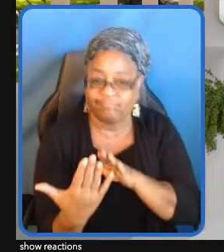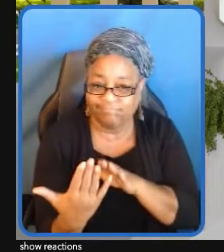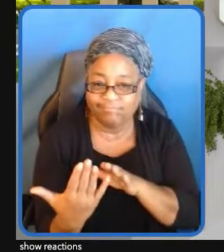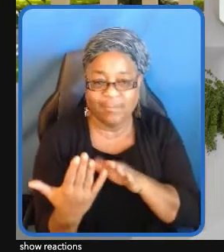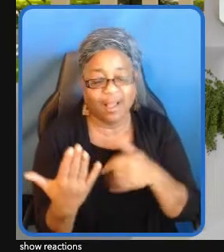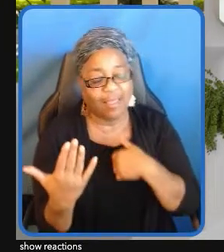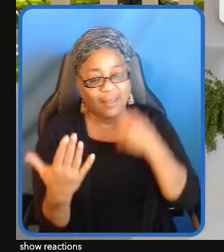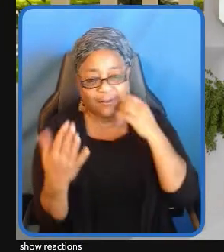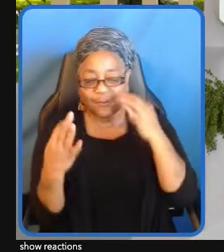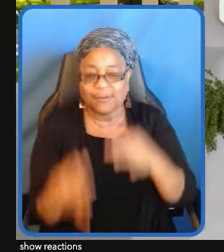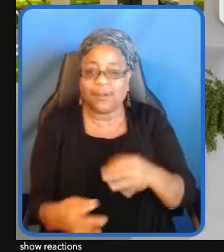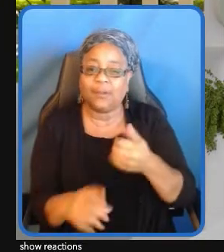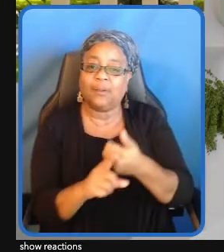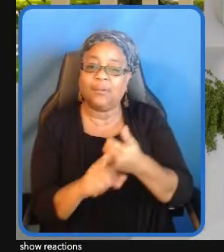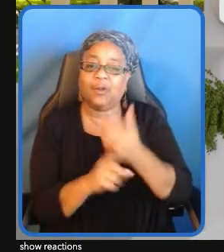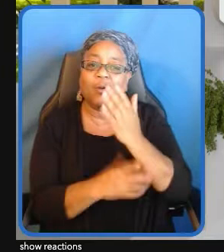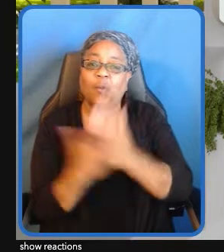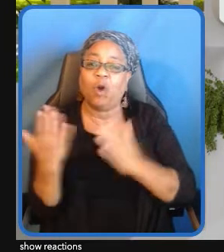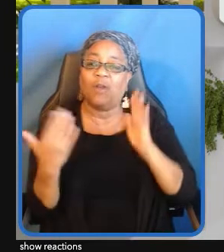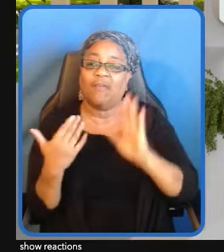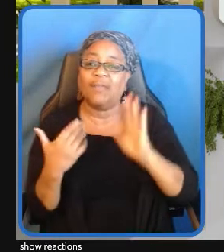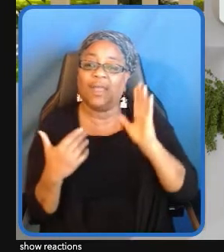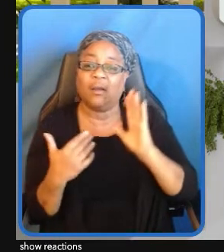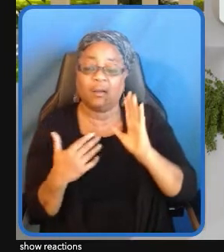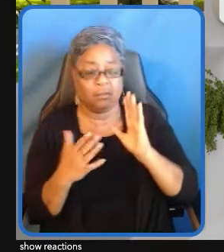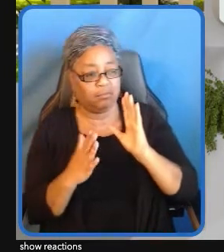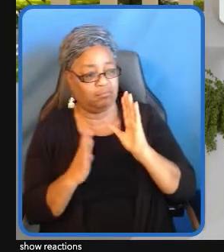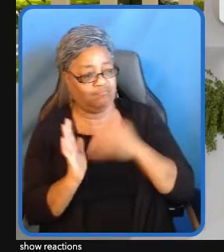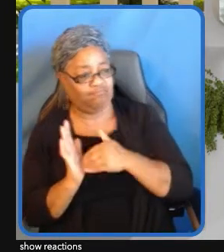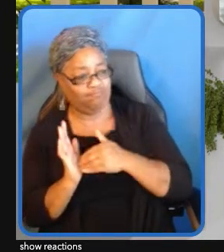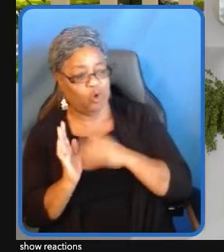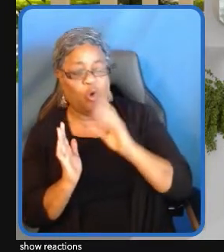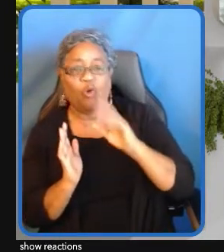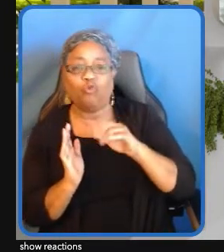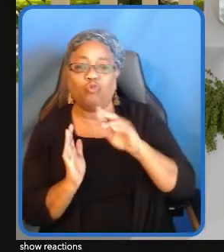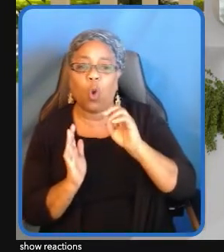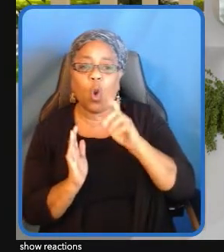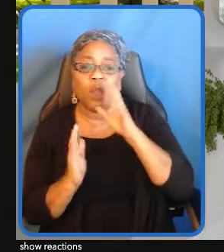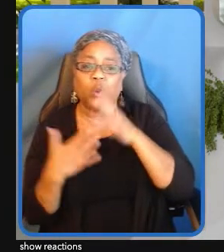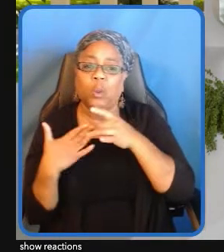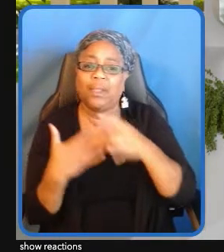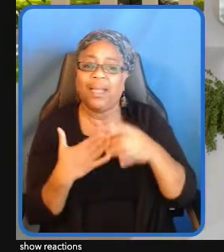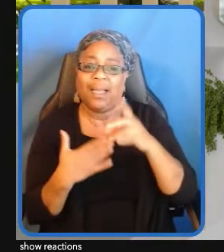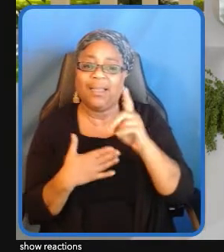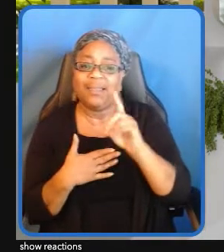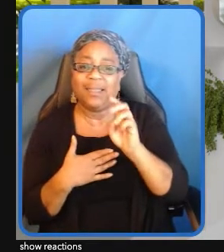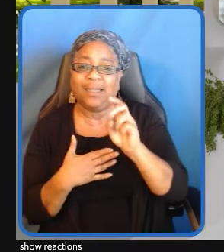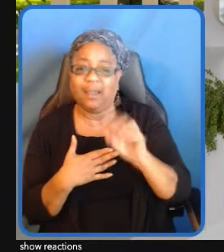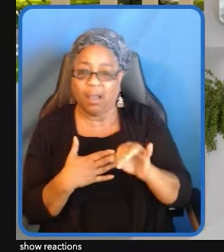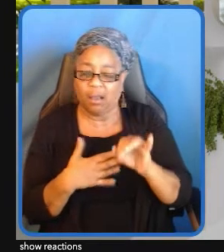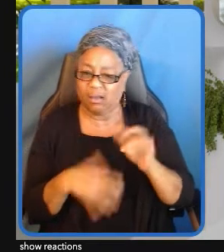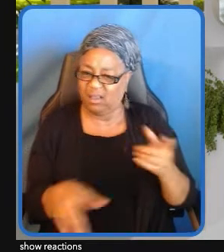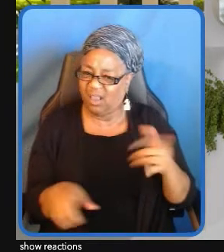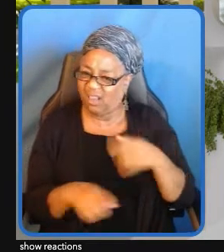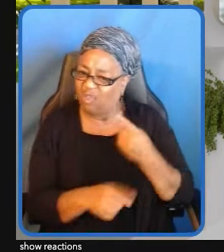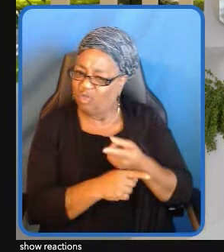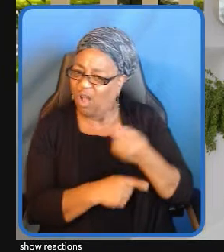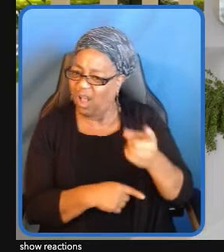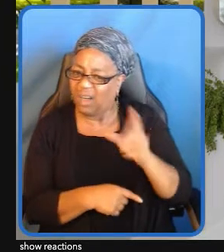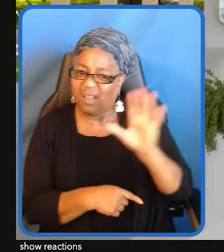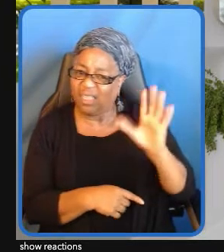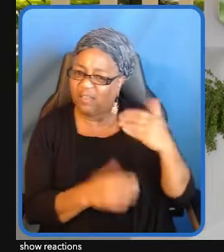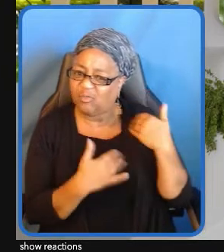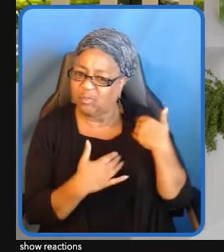that part of their core role is to lead on DEI. And they're right, it is their job. But you know what? It's our job too.